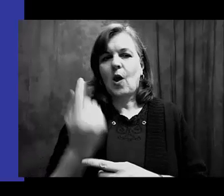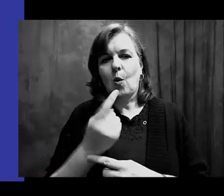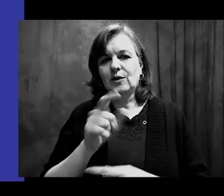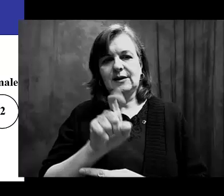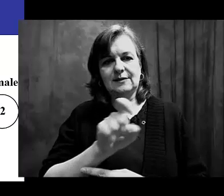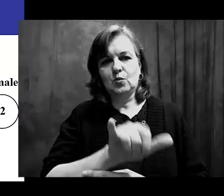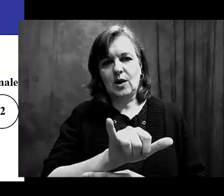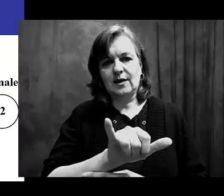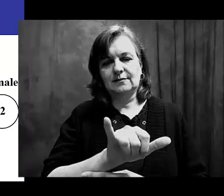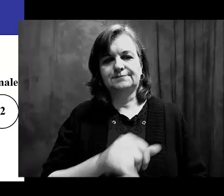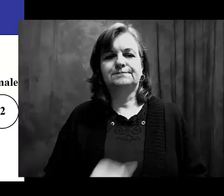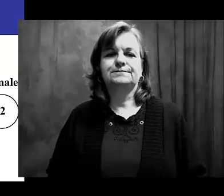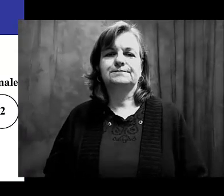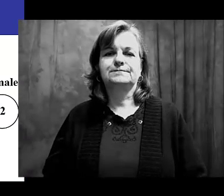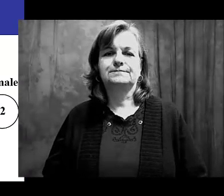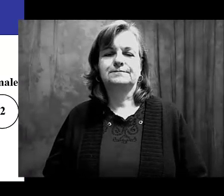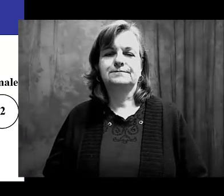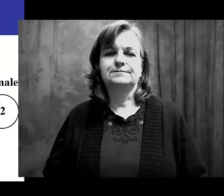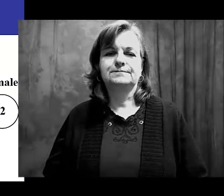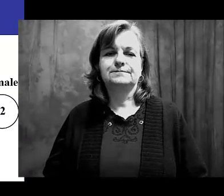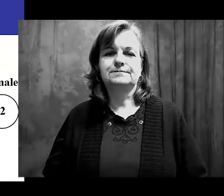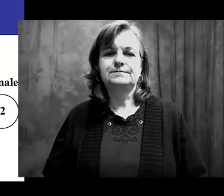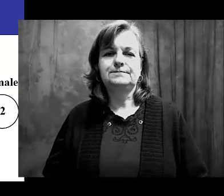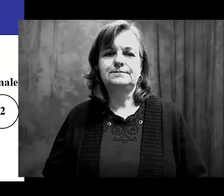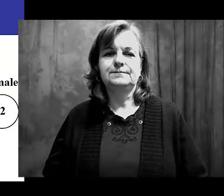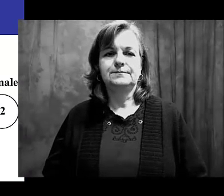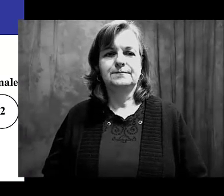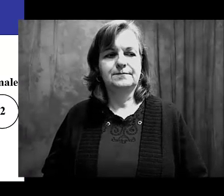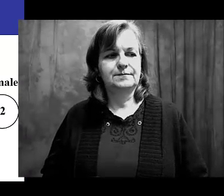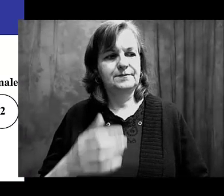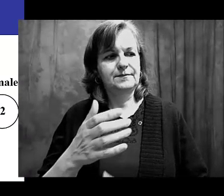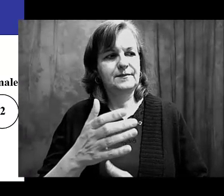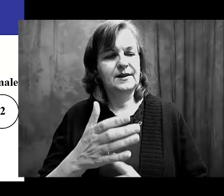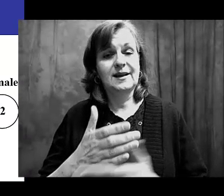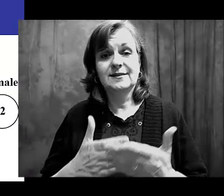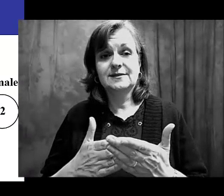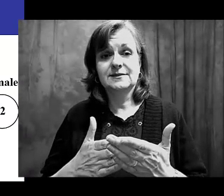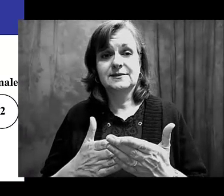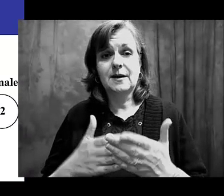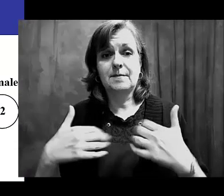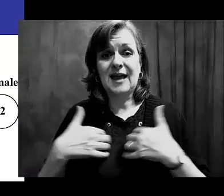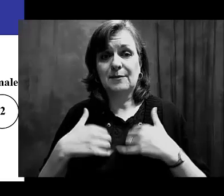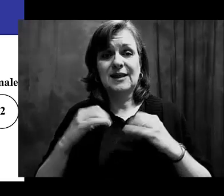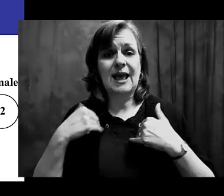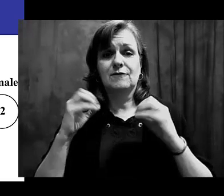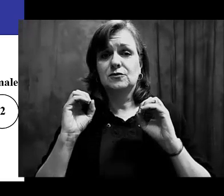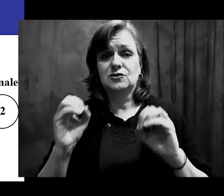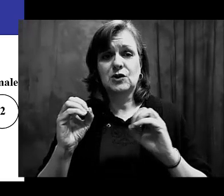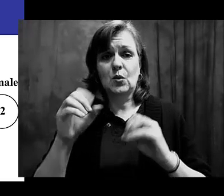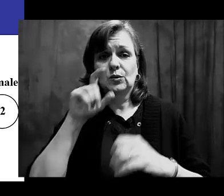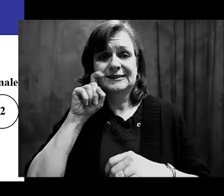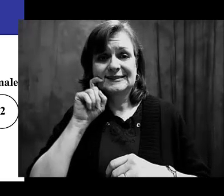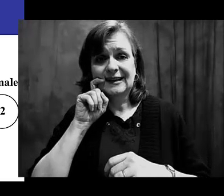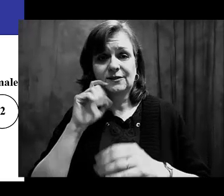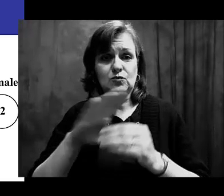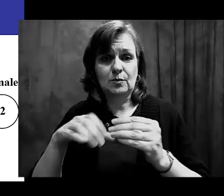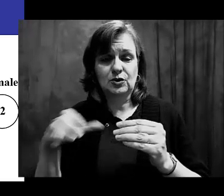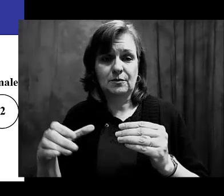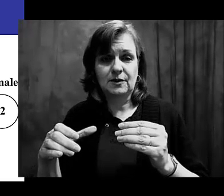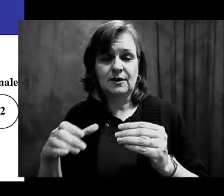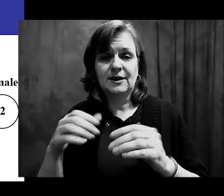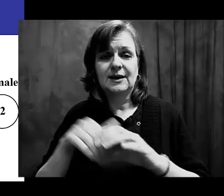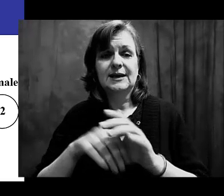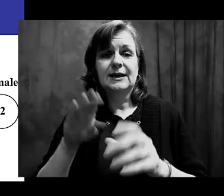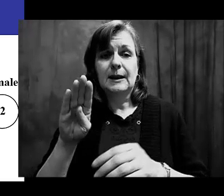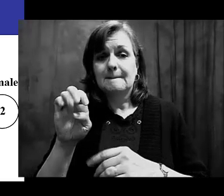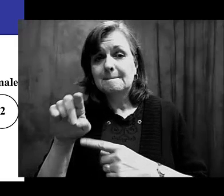time. Okay? Some actually lack sex chromosomes altogether. In bees, sex is actually determined by chromosome